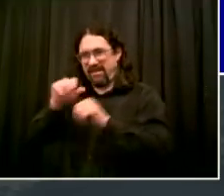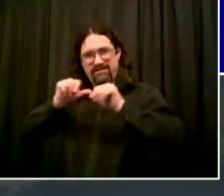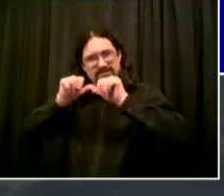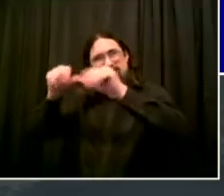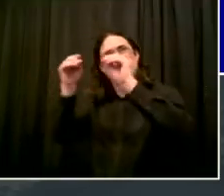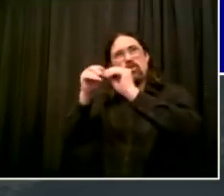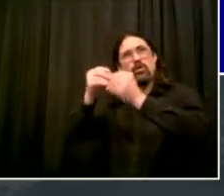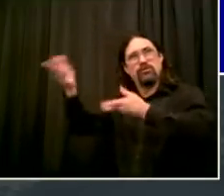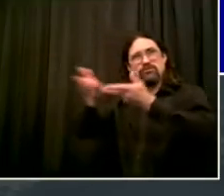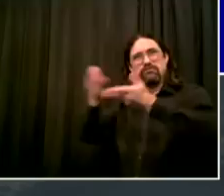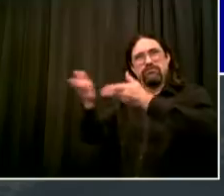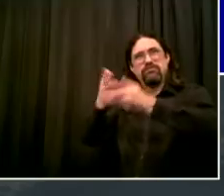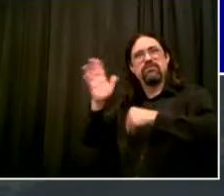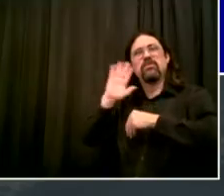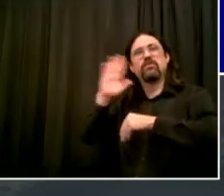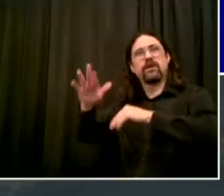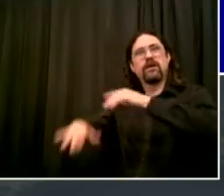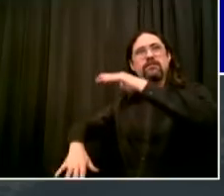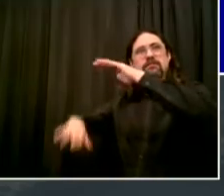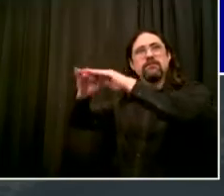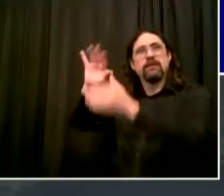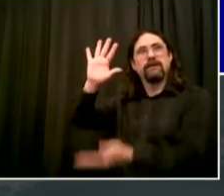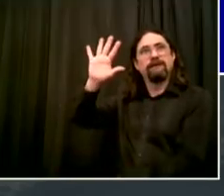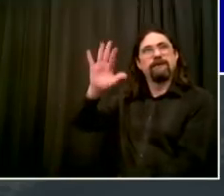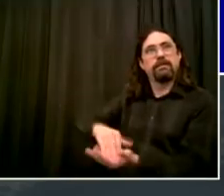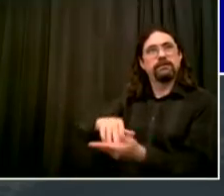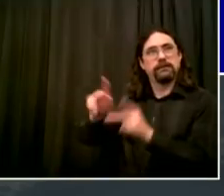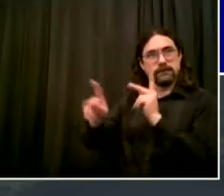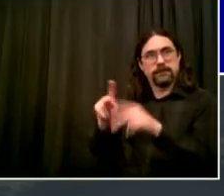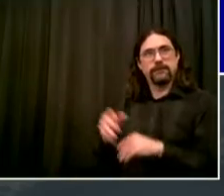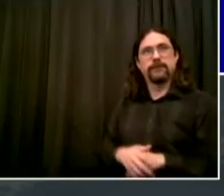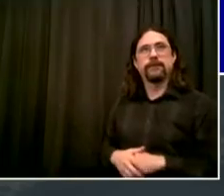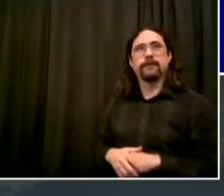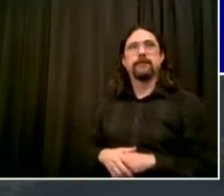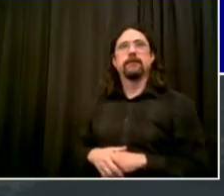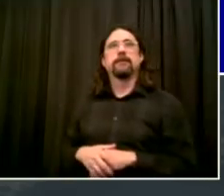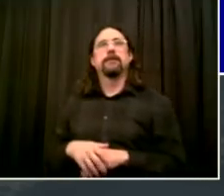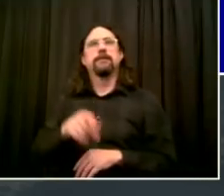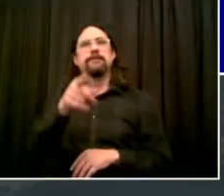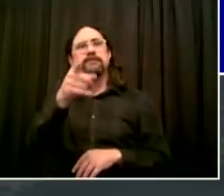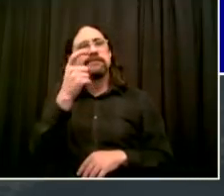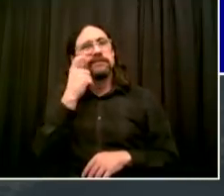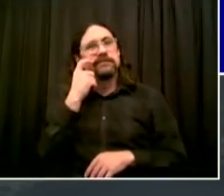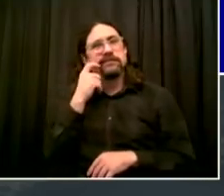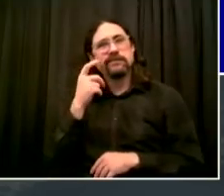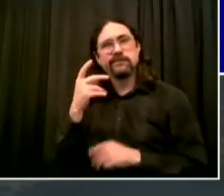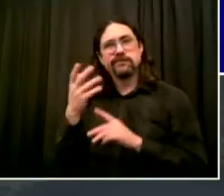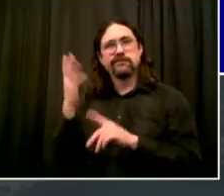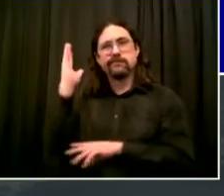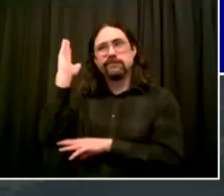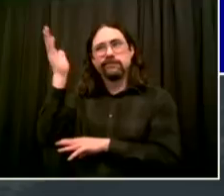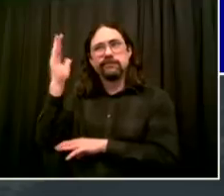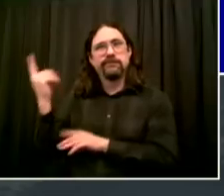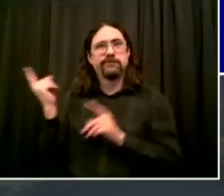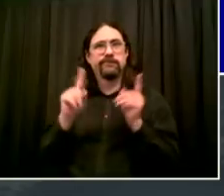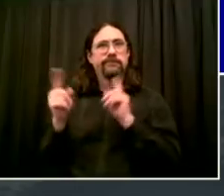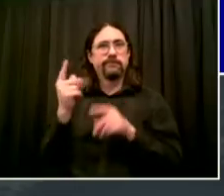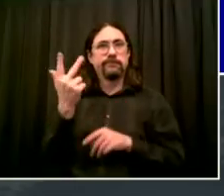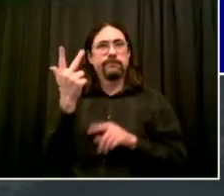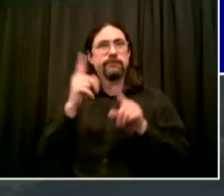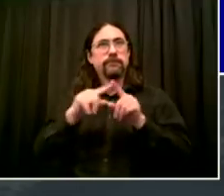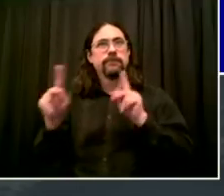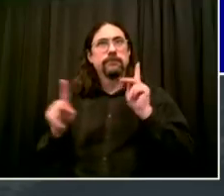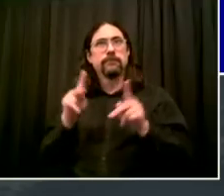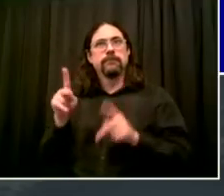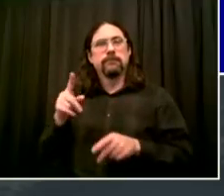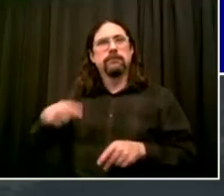the globe, this is the single most important place on earth for that movement. This is the place where it's